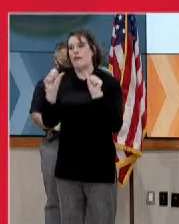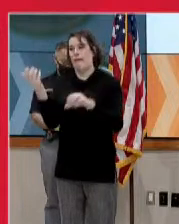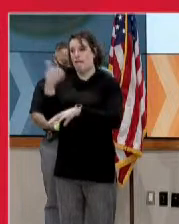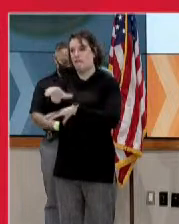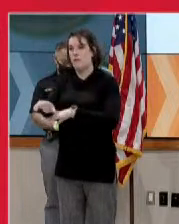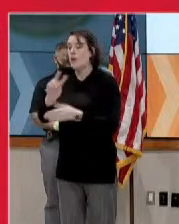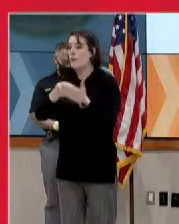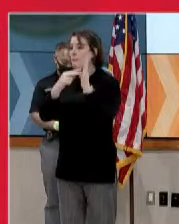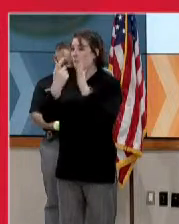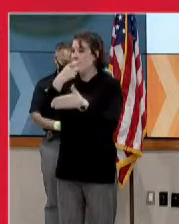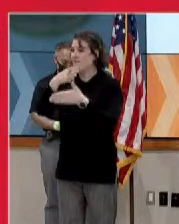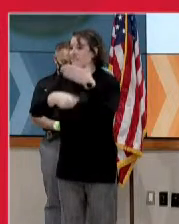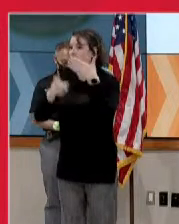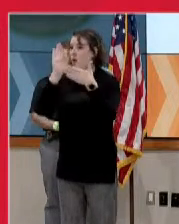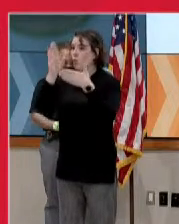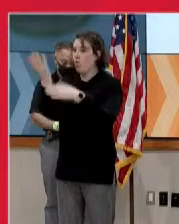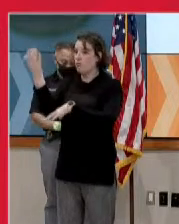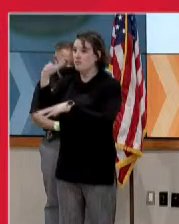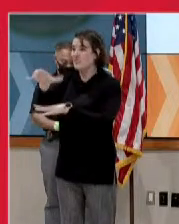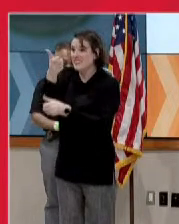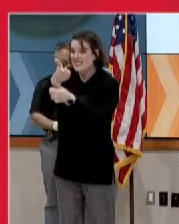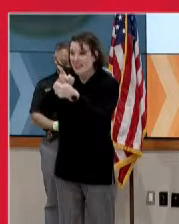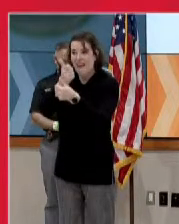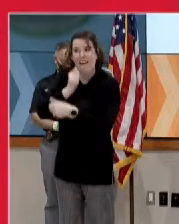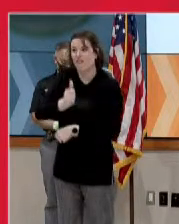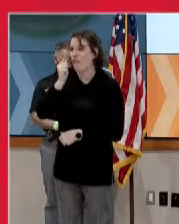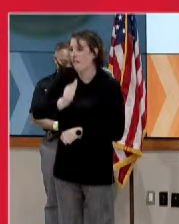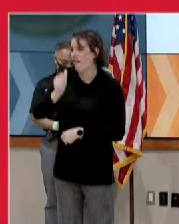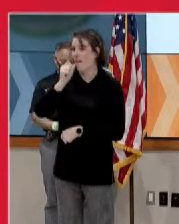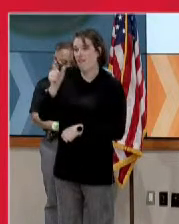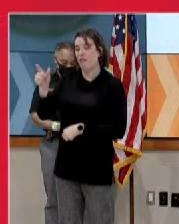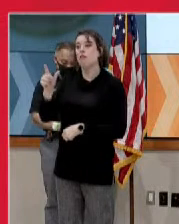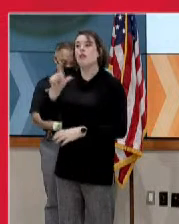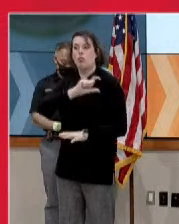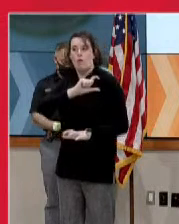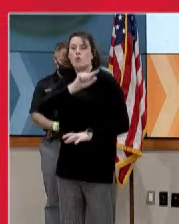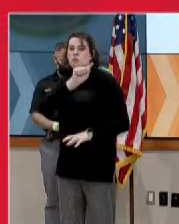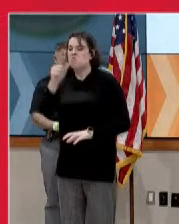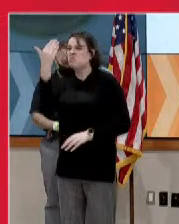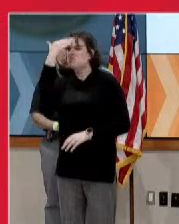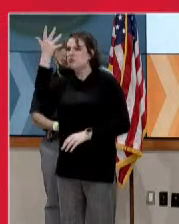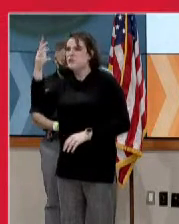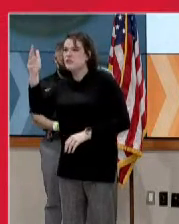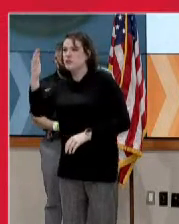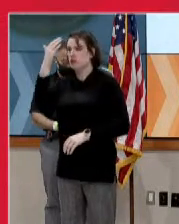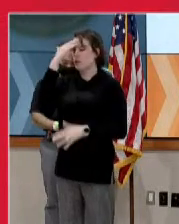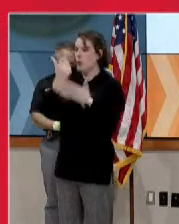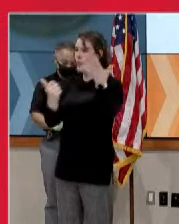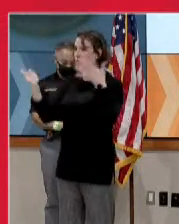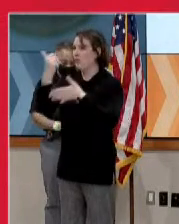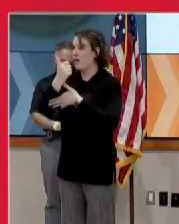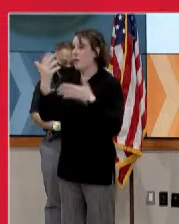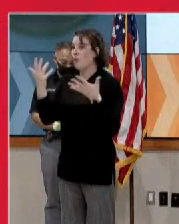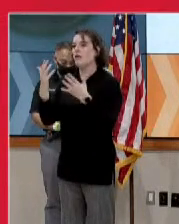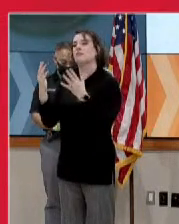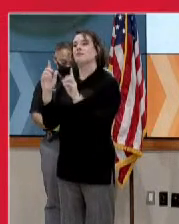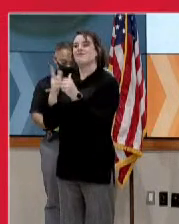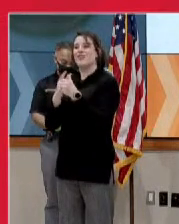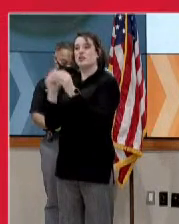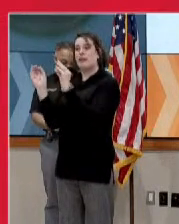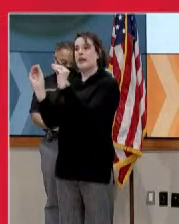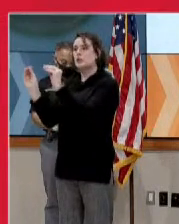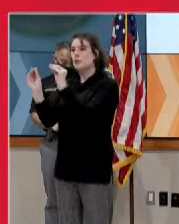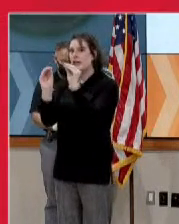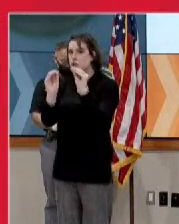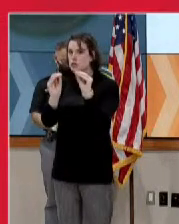so the fine will be enforceable for each day of a violation. Law enforcement knows that, and they know that the priority is education.